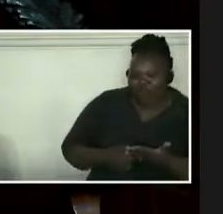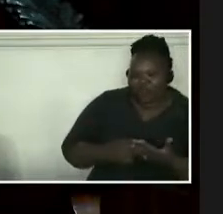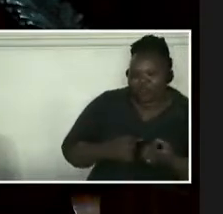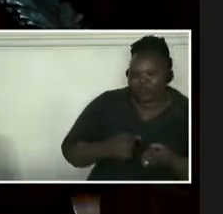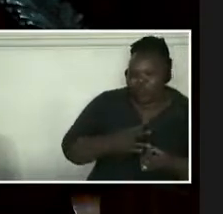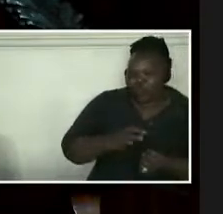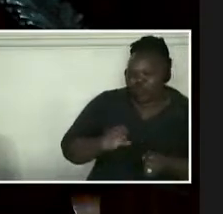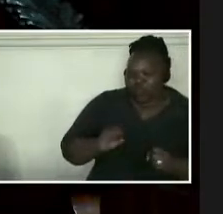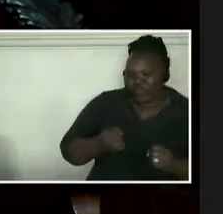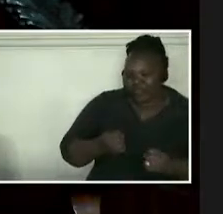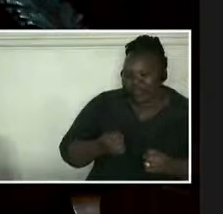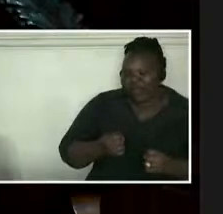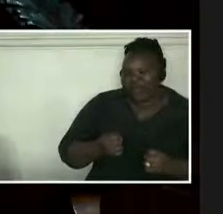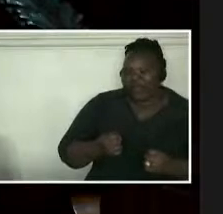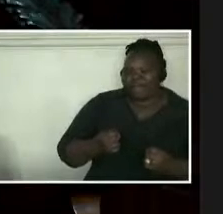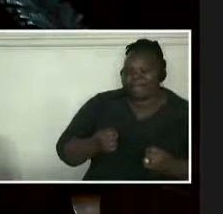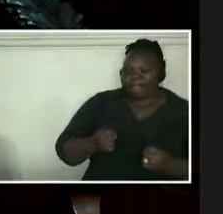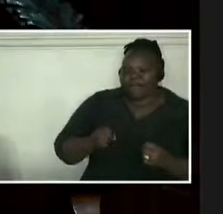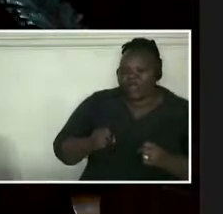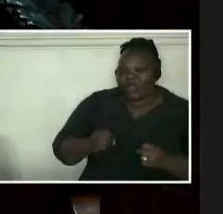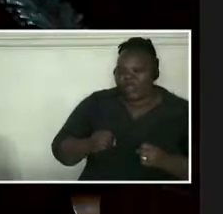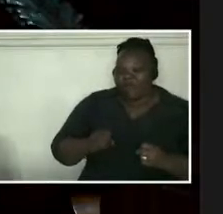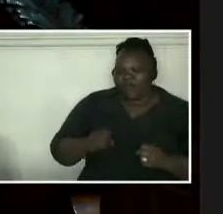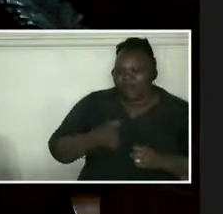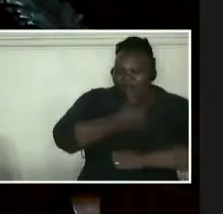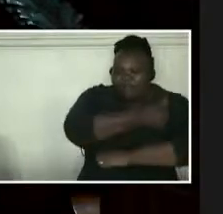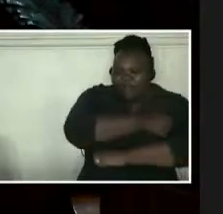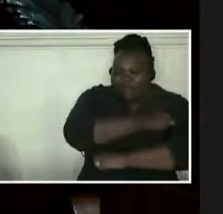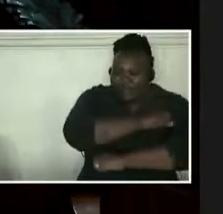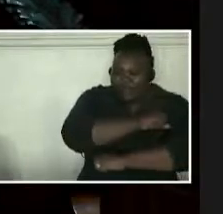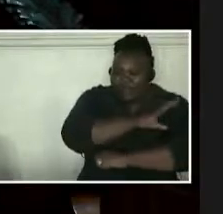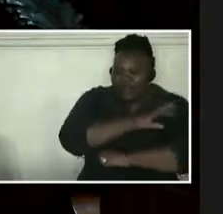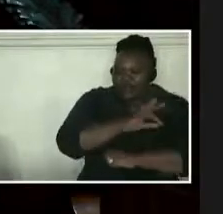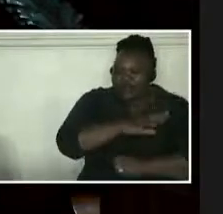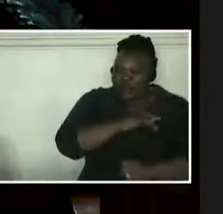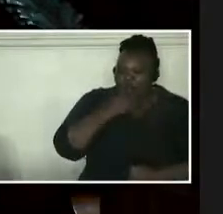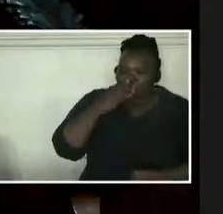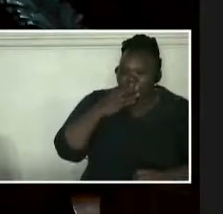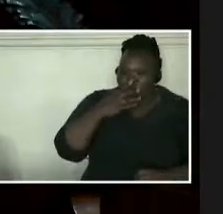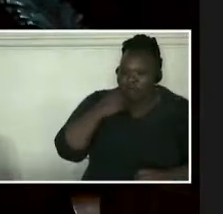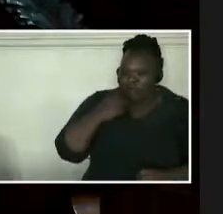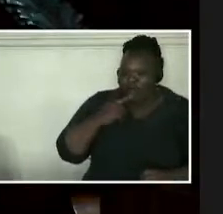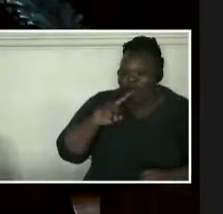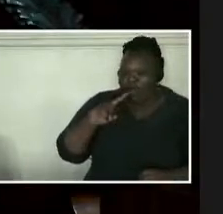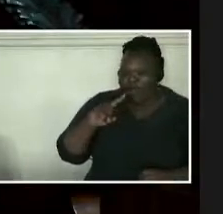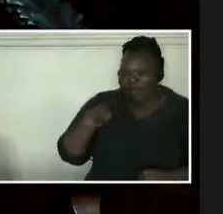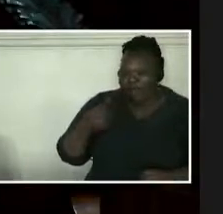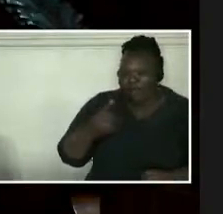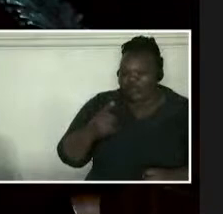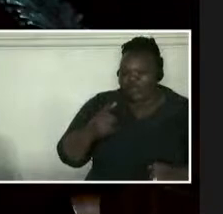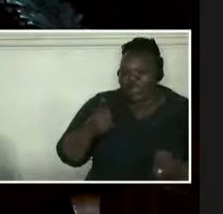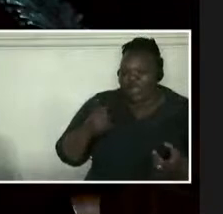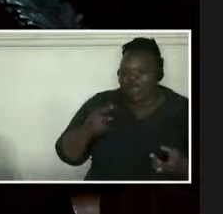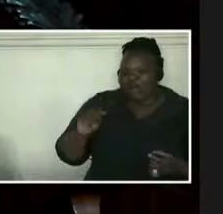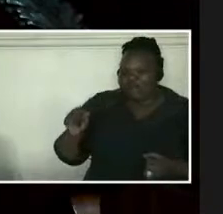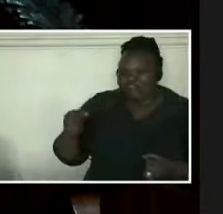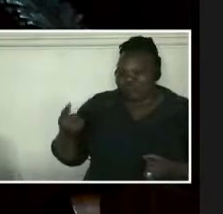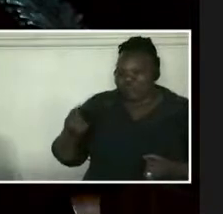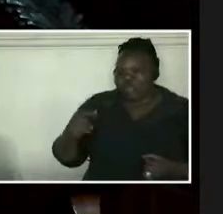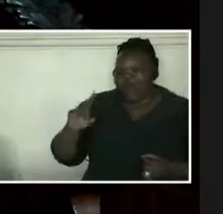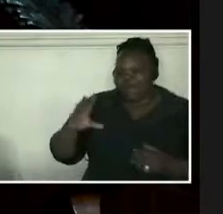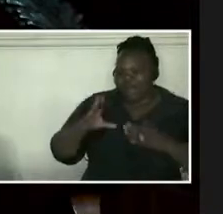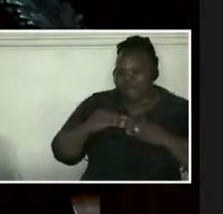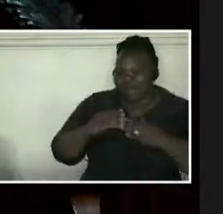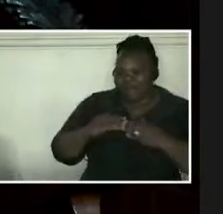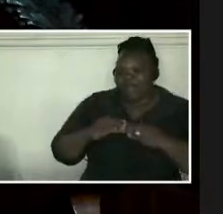performance at the facilities under review are as follows and i will only speak to the titles members will read the rest the first one is